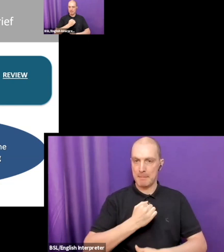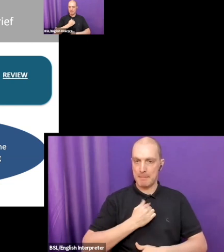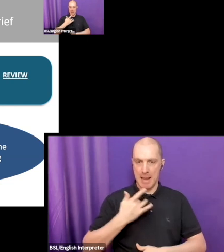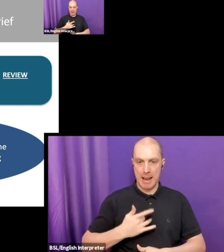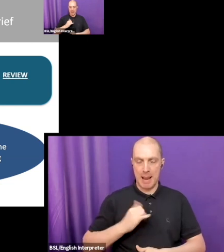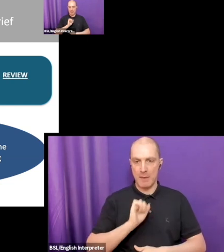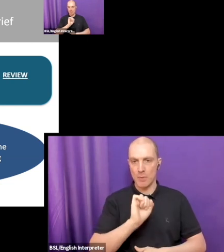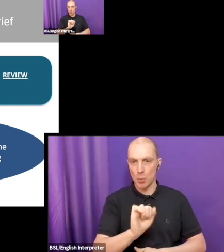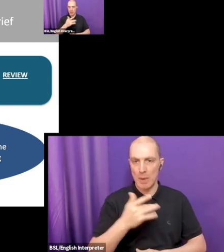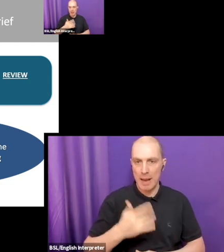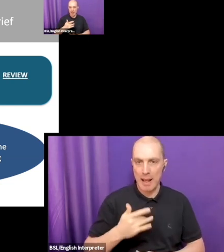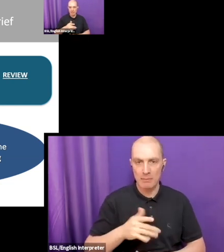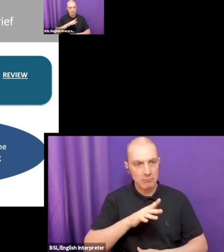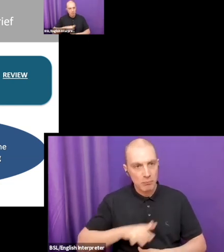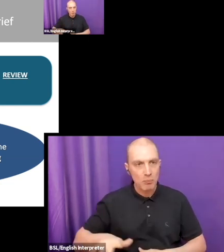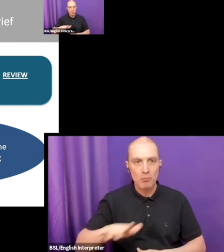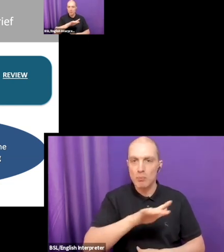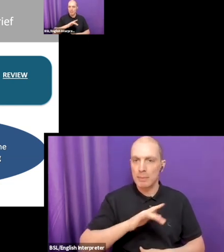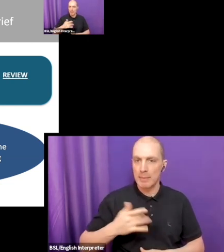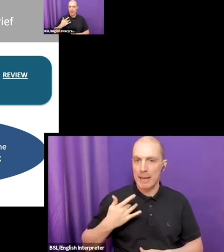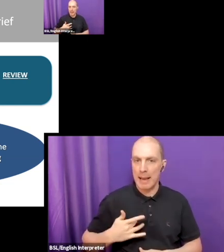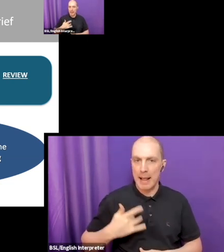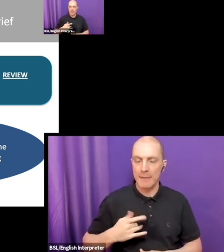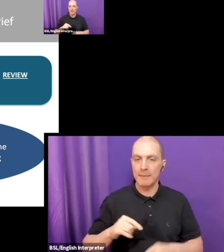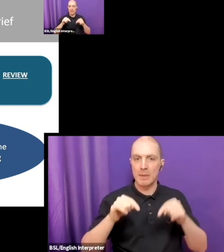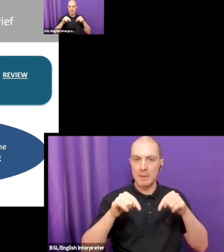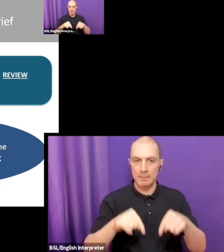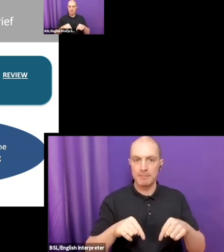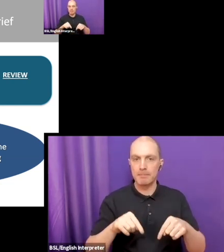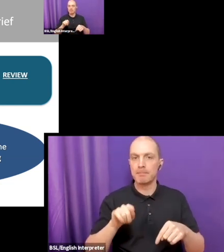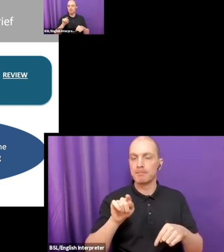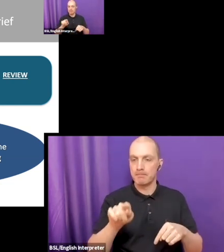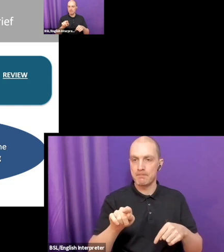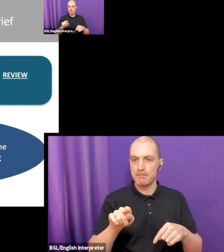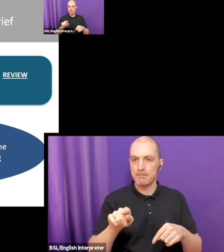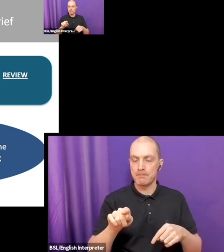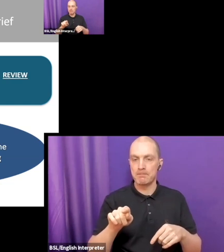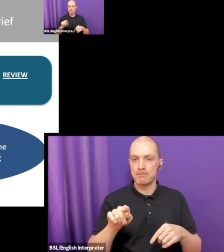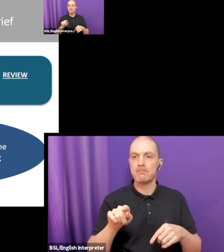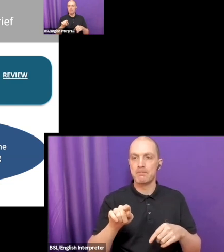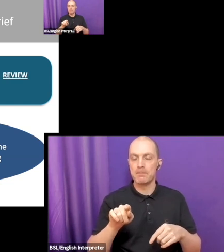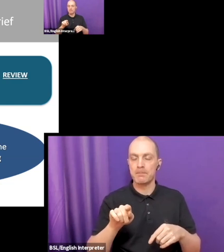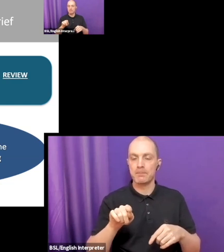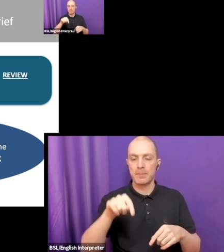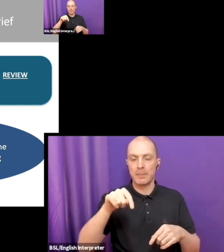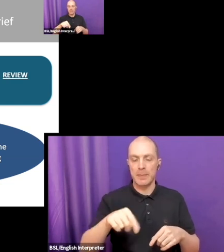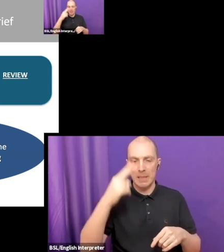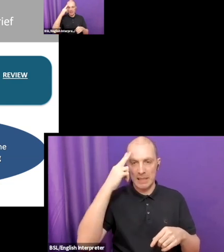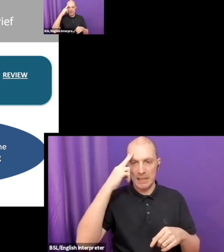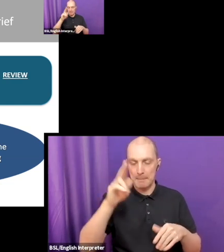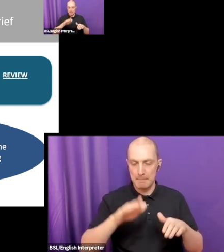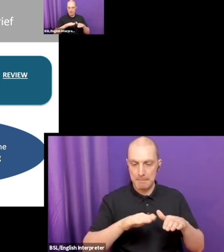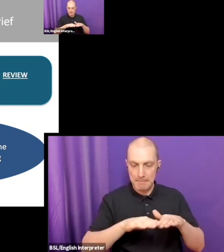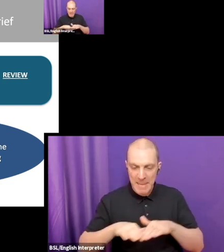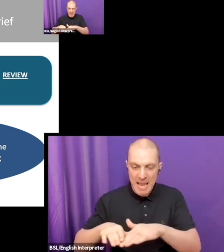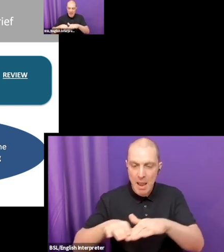this mechanism, of this review that Diego has defined at the beginning as a state review, as a peer review among